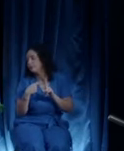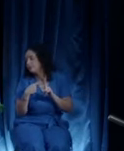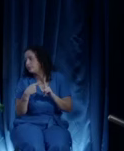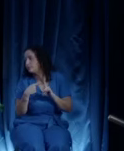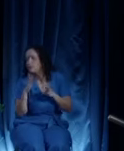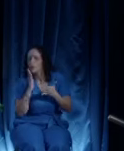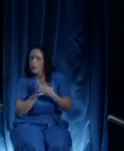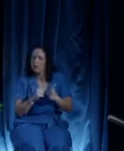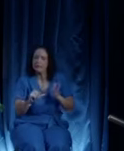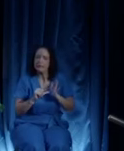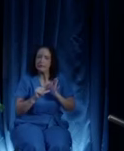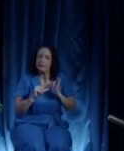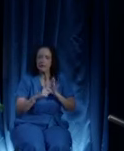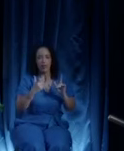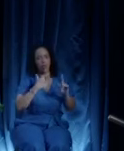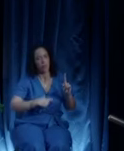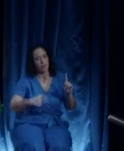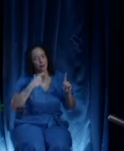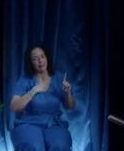a really difficult position, because